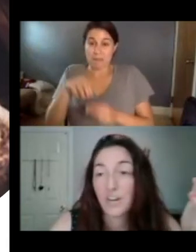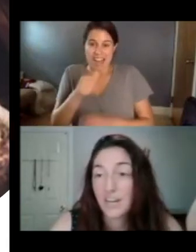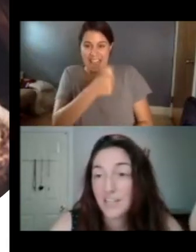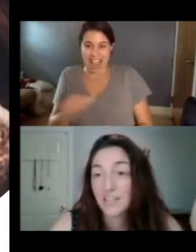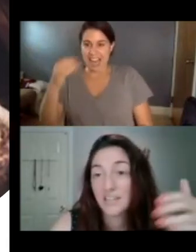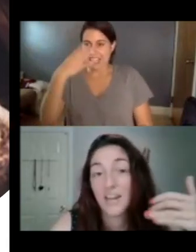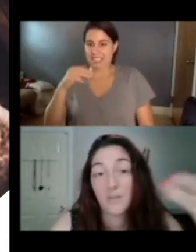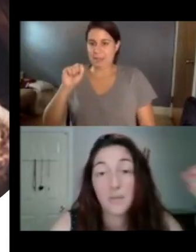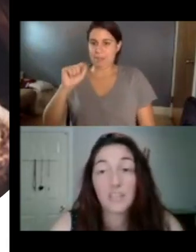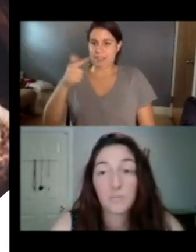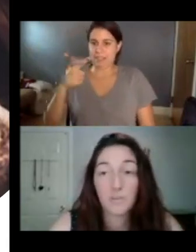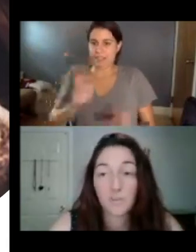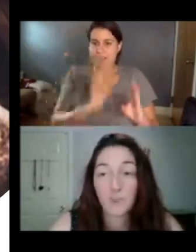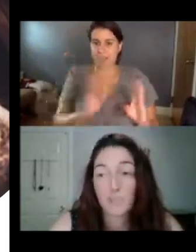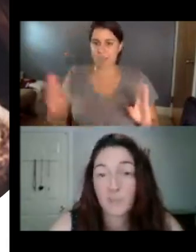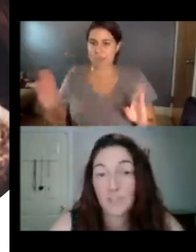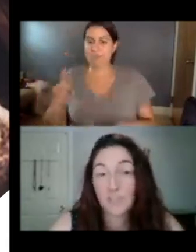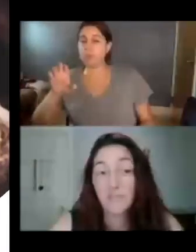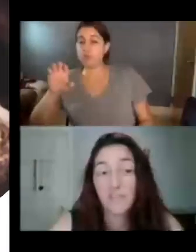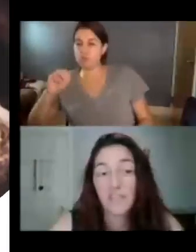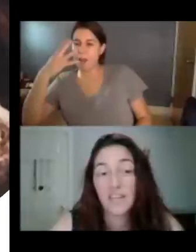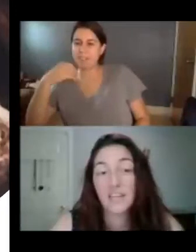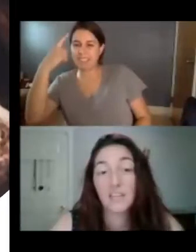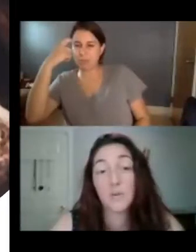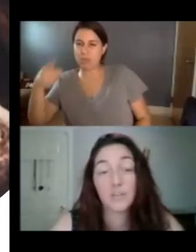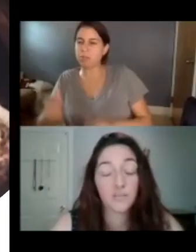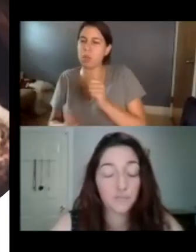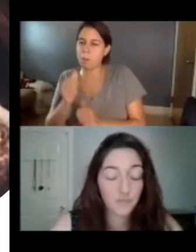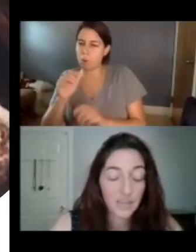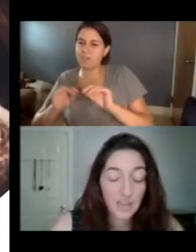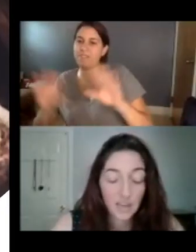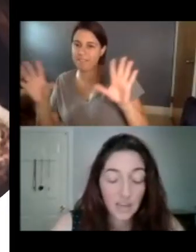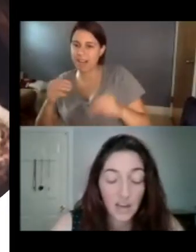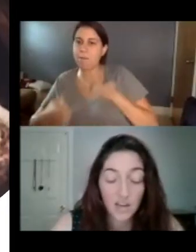there is some variation, and REM sleep dreams are the most vivid and emotional.